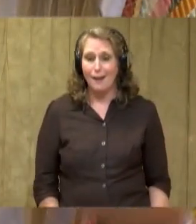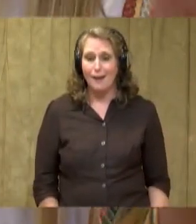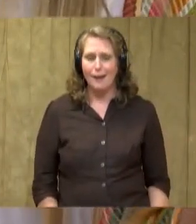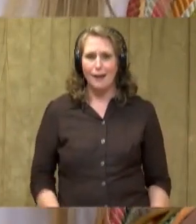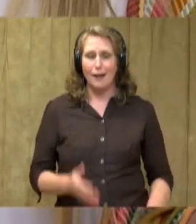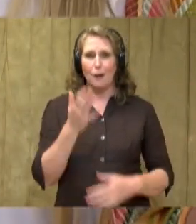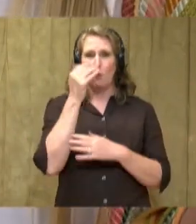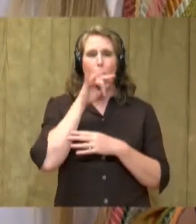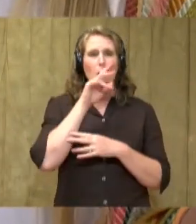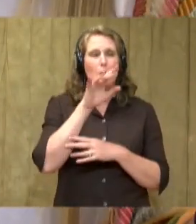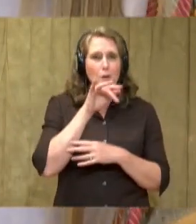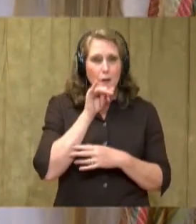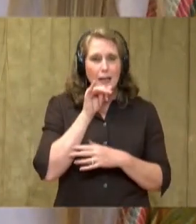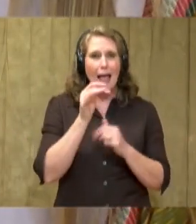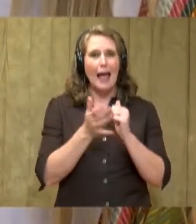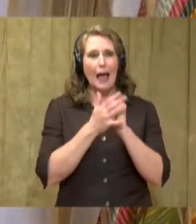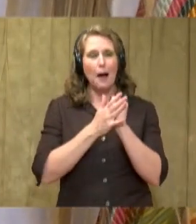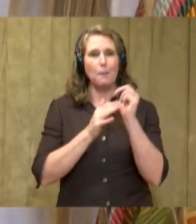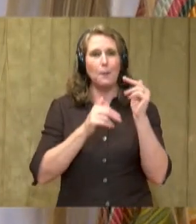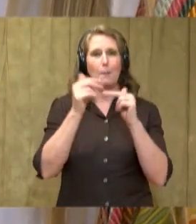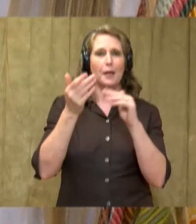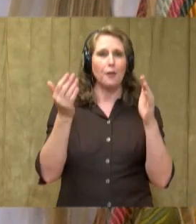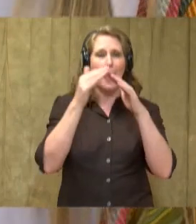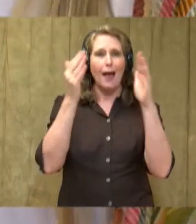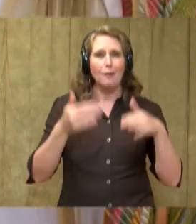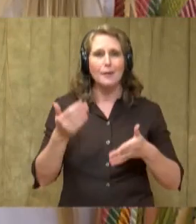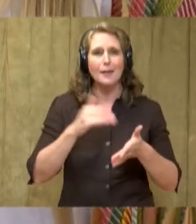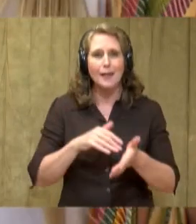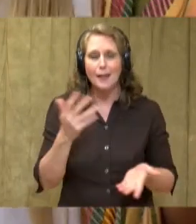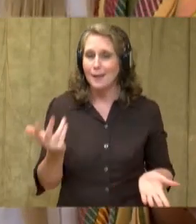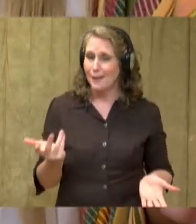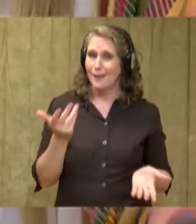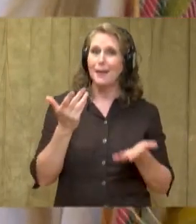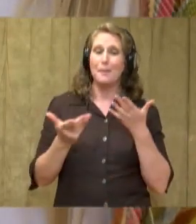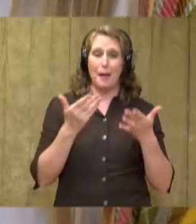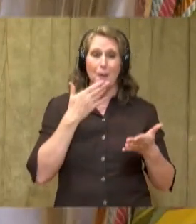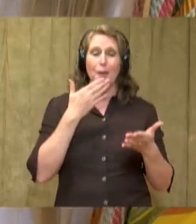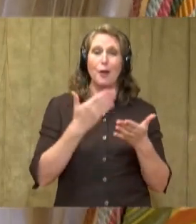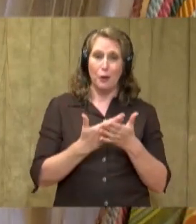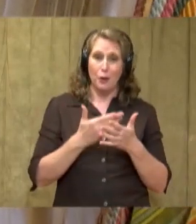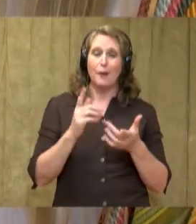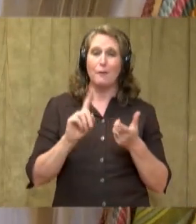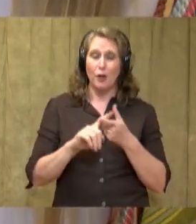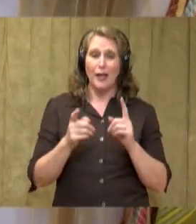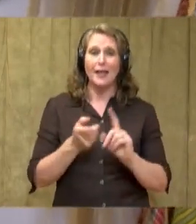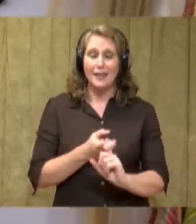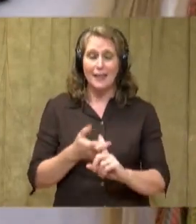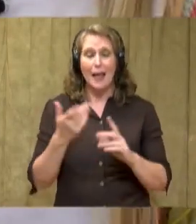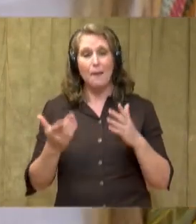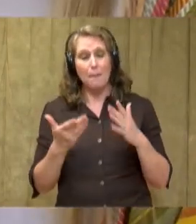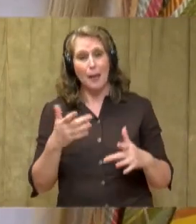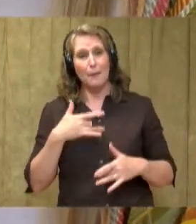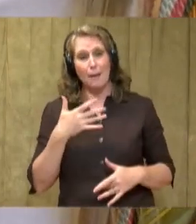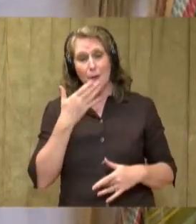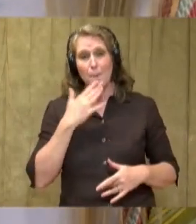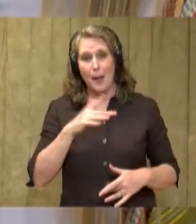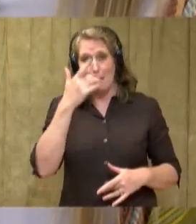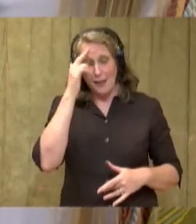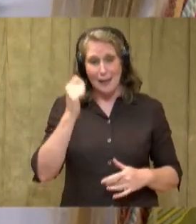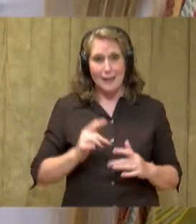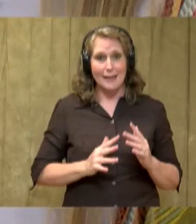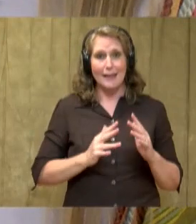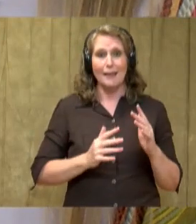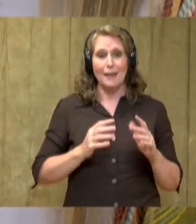Why would dragons help you rebuild your house? Maybe they're good Samaritans. Maybe they feel bad for wrecking